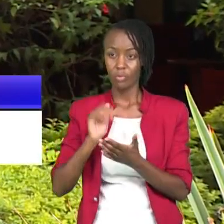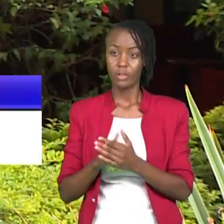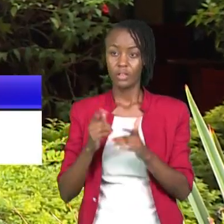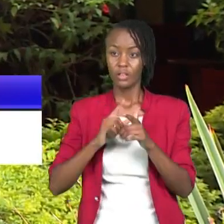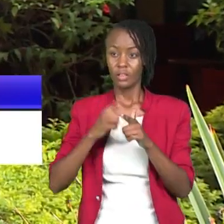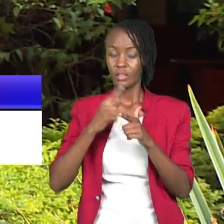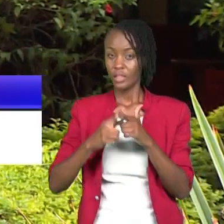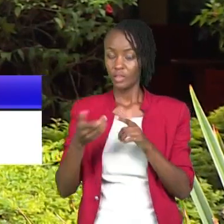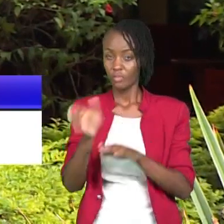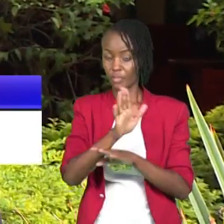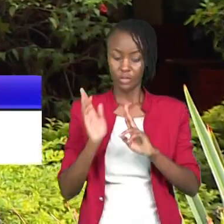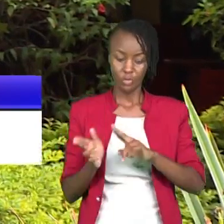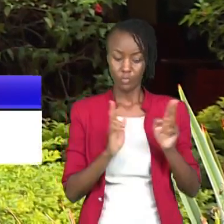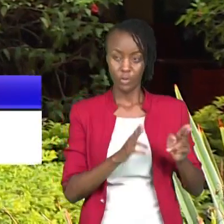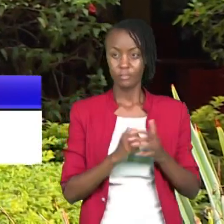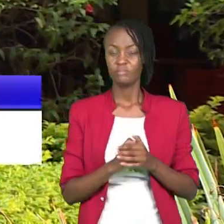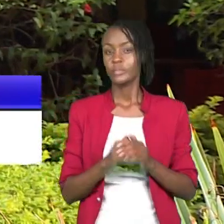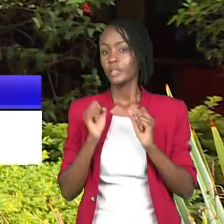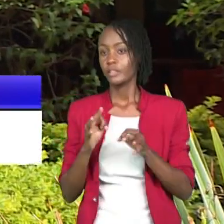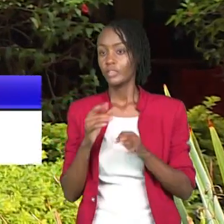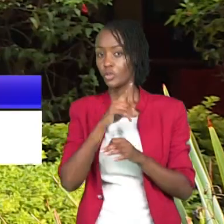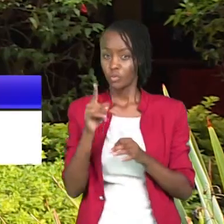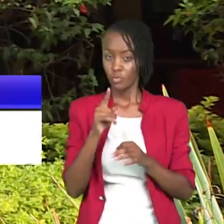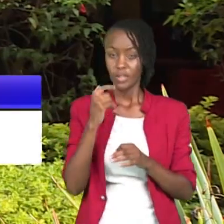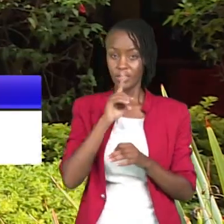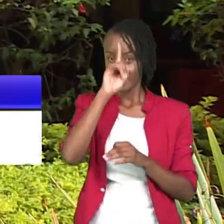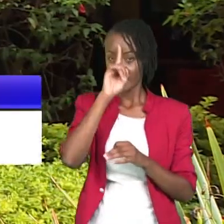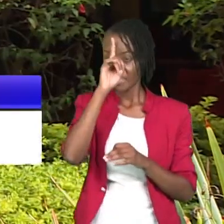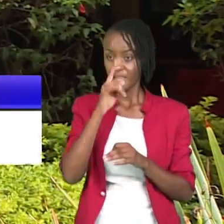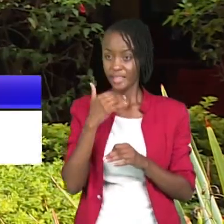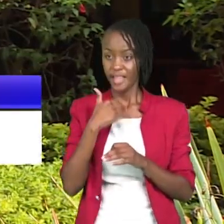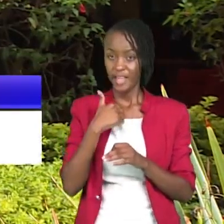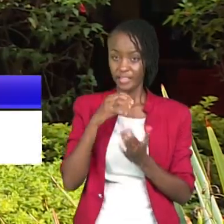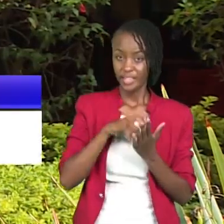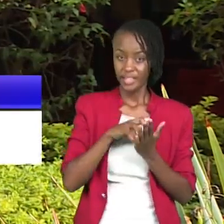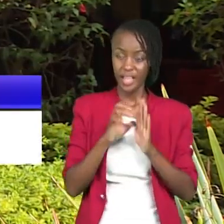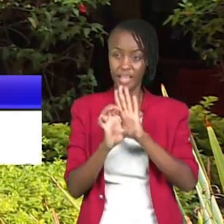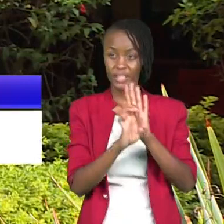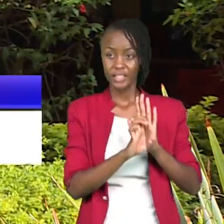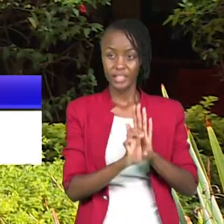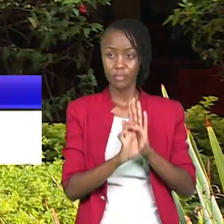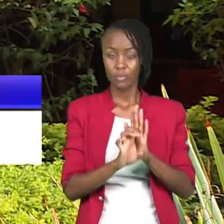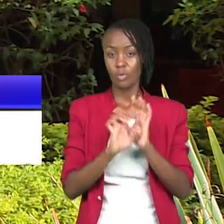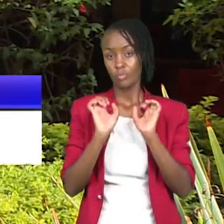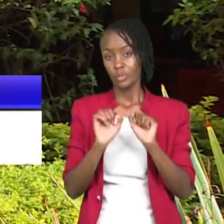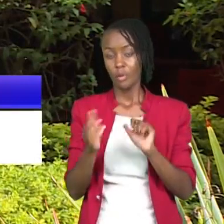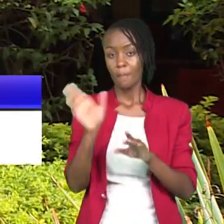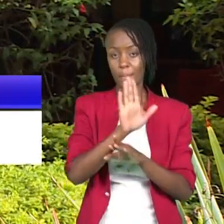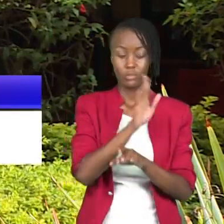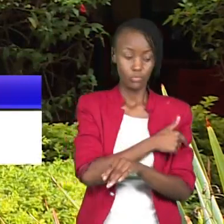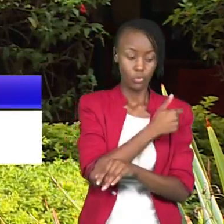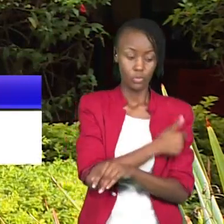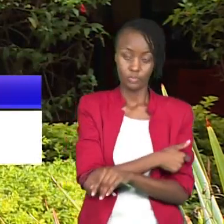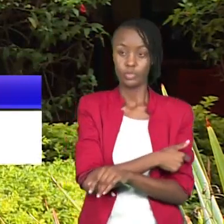to normal. In case you have serious side effects, you can go back to the facility where